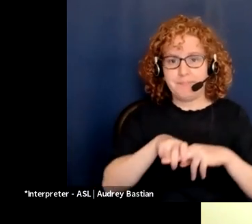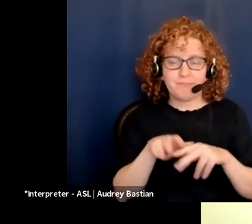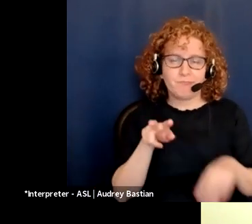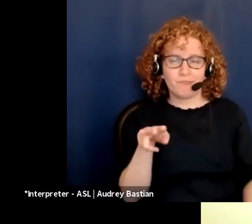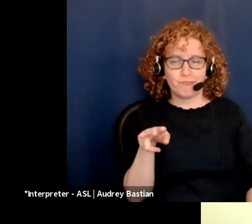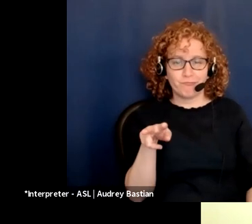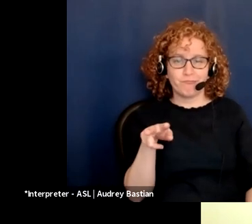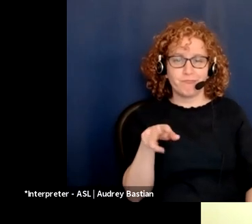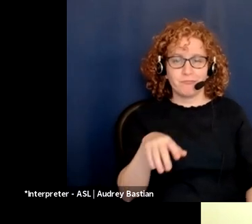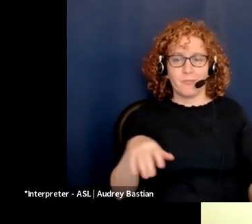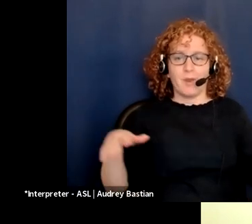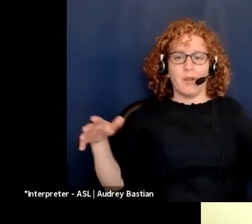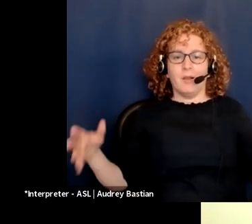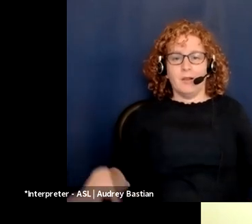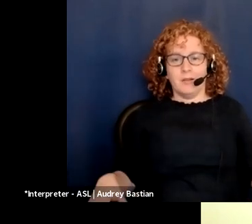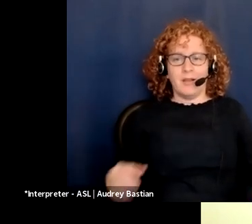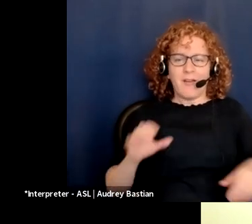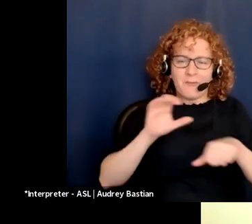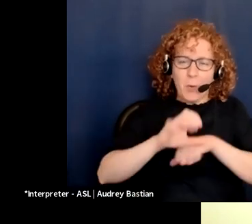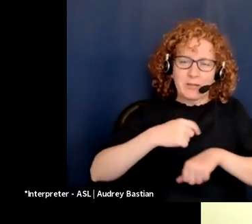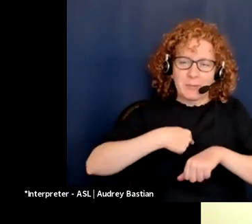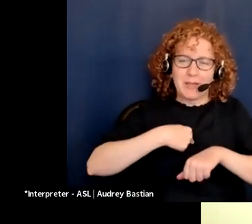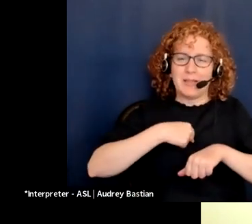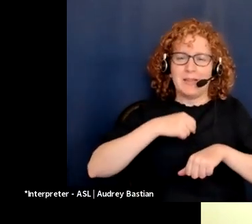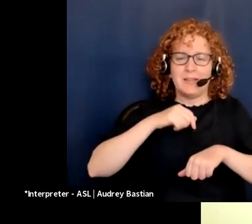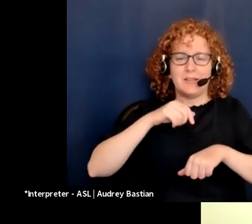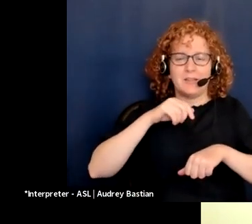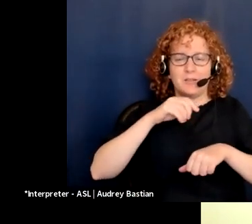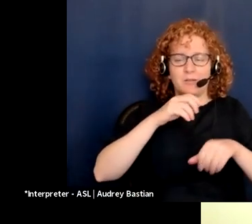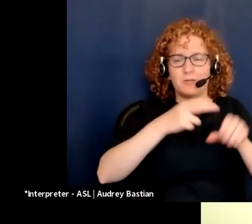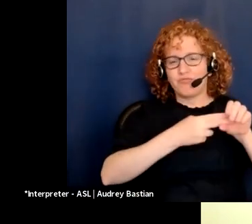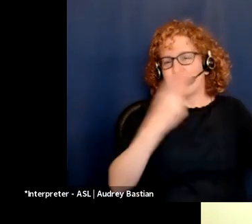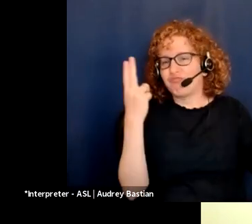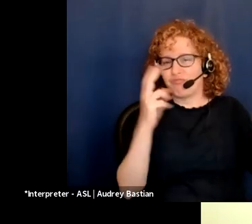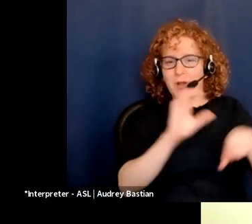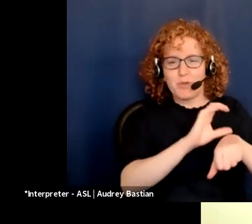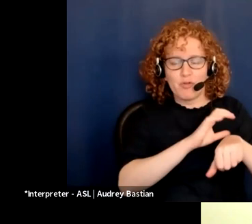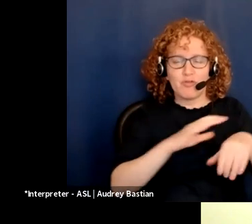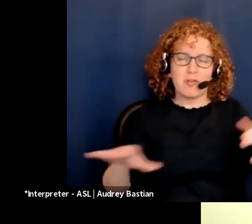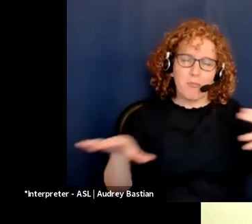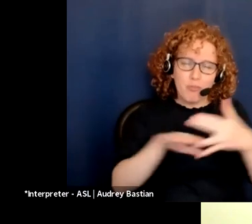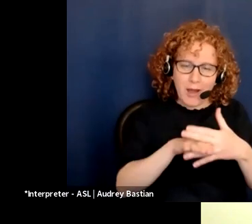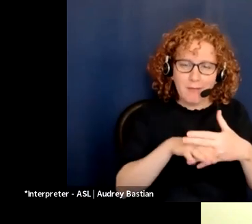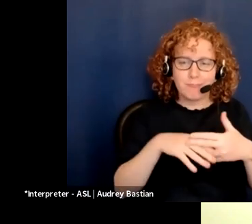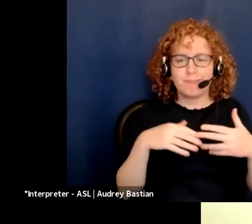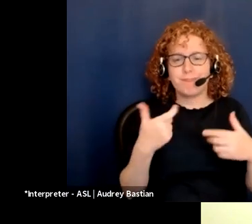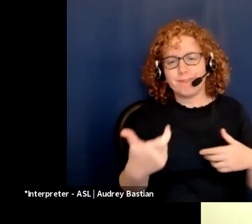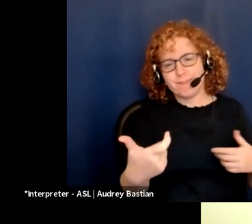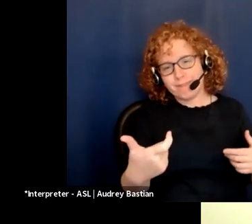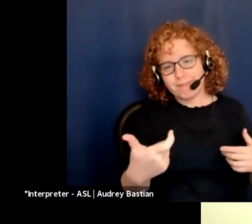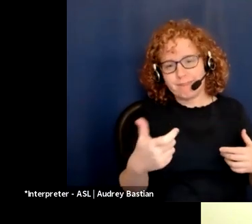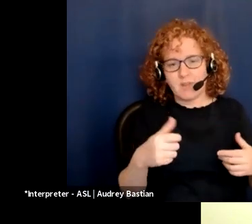it kind of forced me to like step up from my computer, take a break, and not to